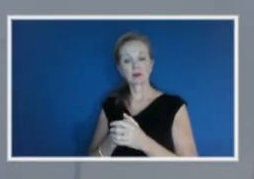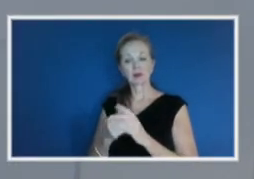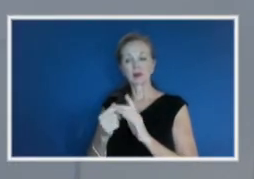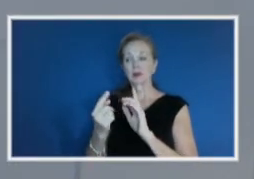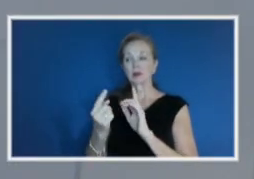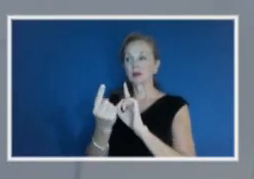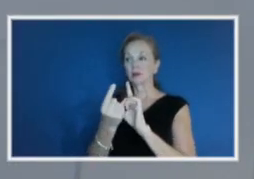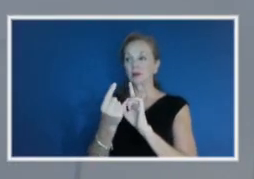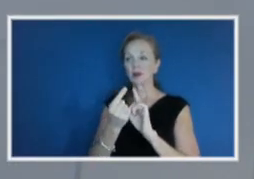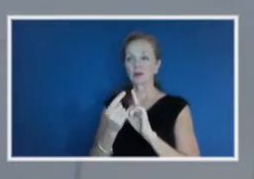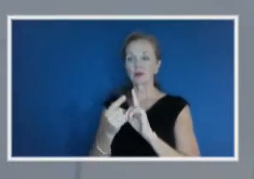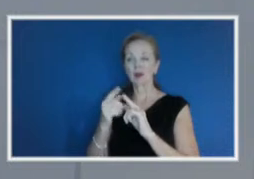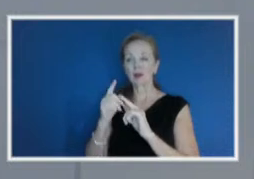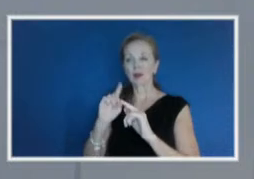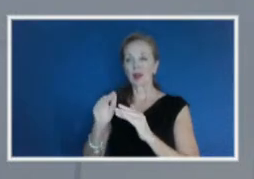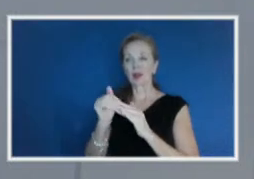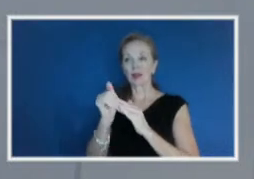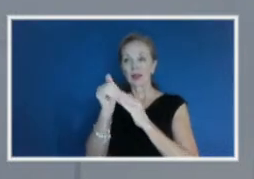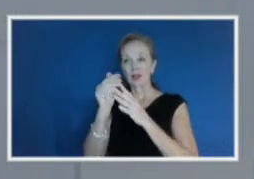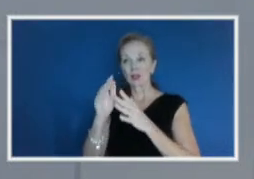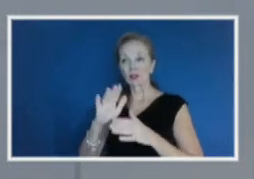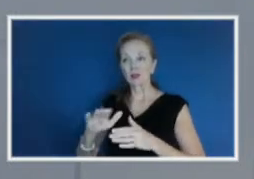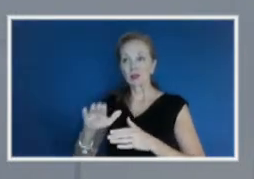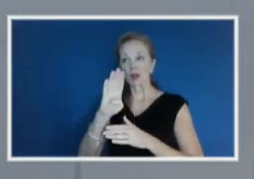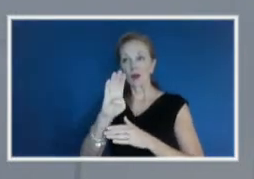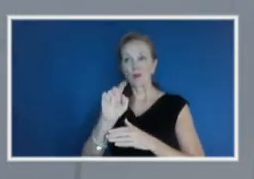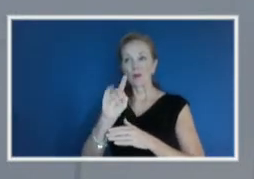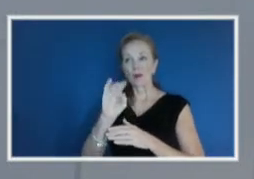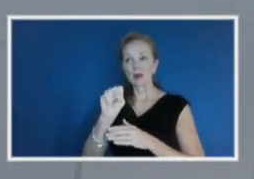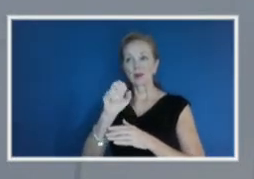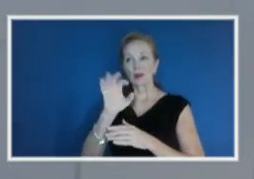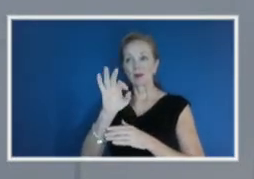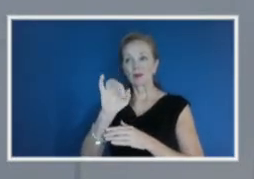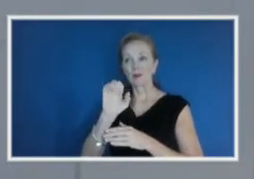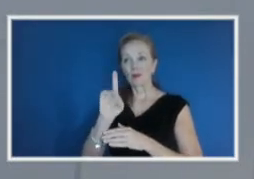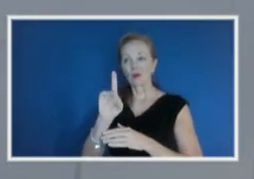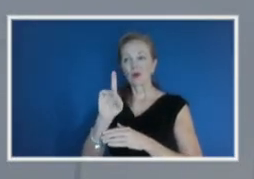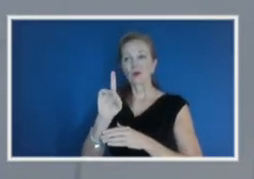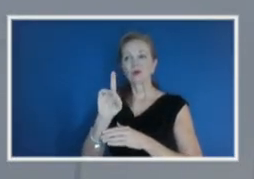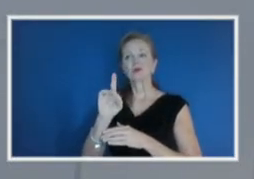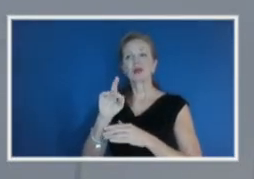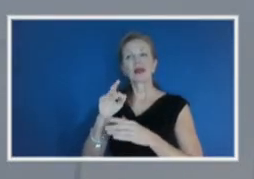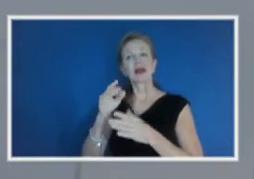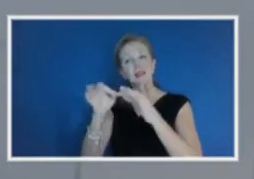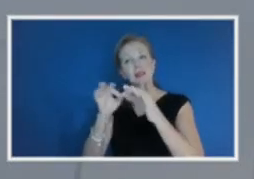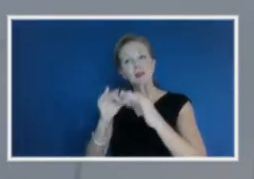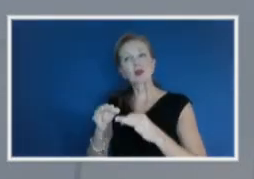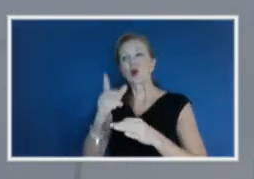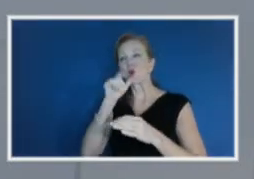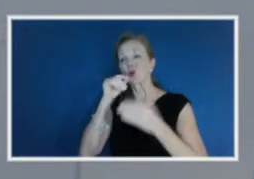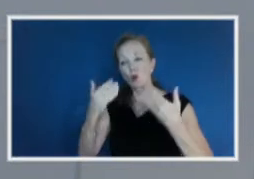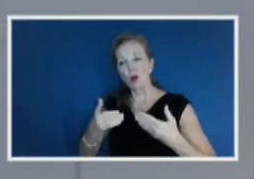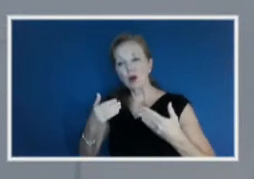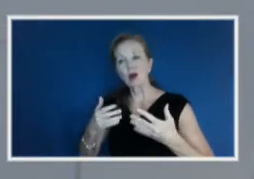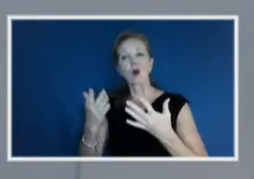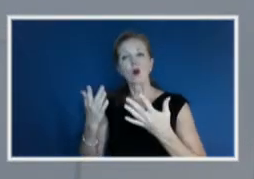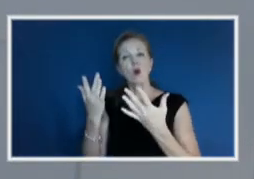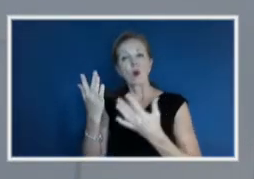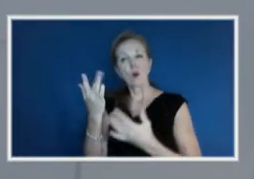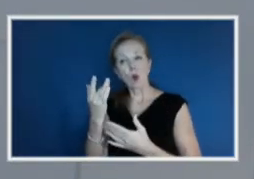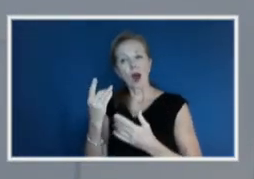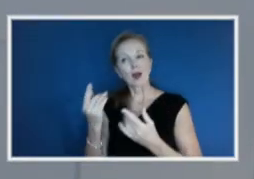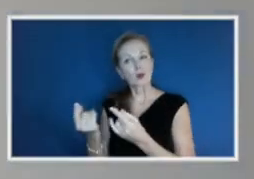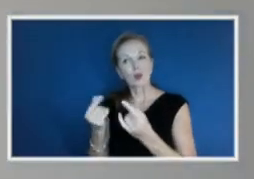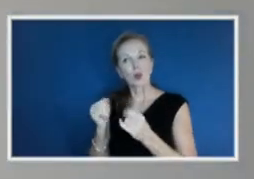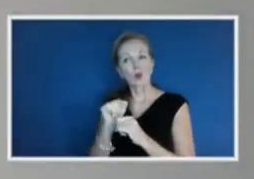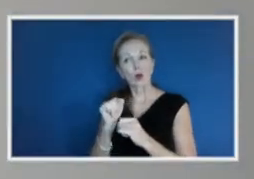Bayesville Road corridor, just to kind of give them an update in terms of what you're doing, why you're doing it, and who are the people on the ground doing the work. I think that would go a long way. As